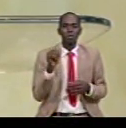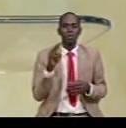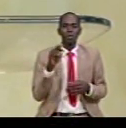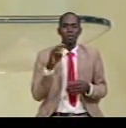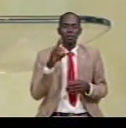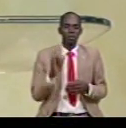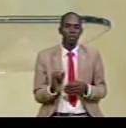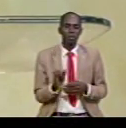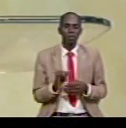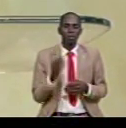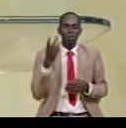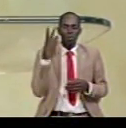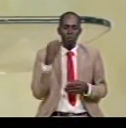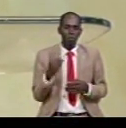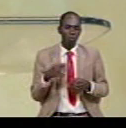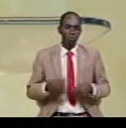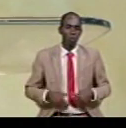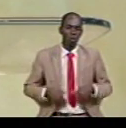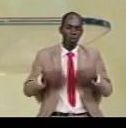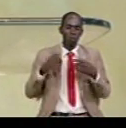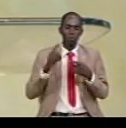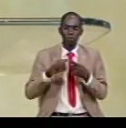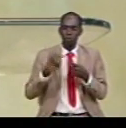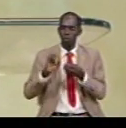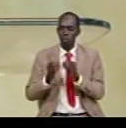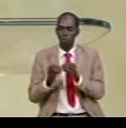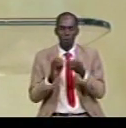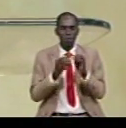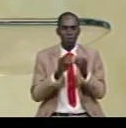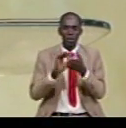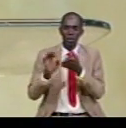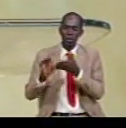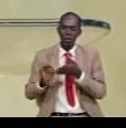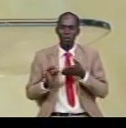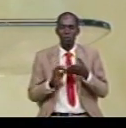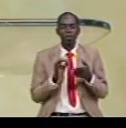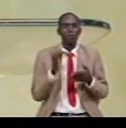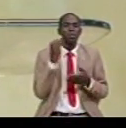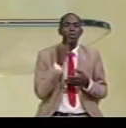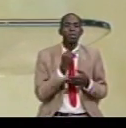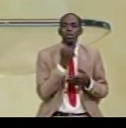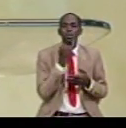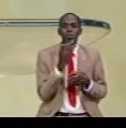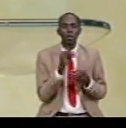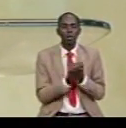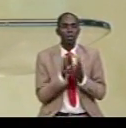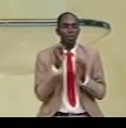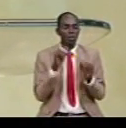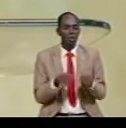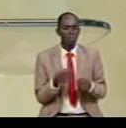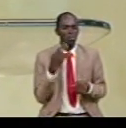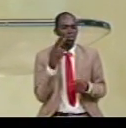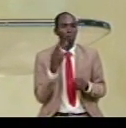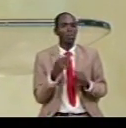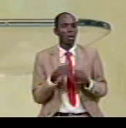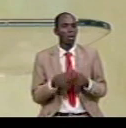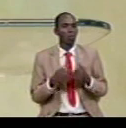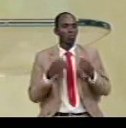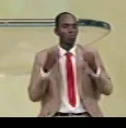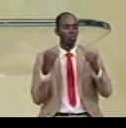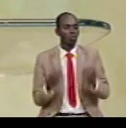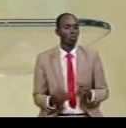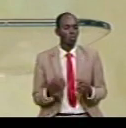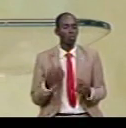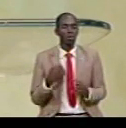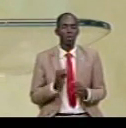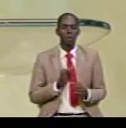Israel, to be able to know his military prowess, his capabilities and all that kind of thing, well, when we